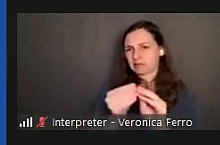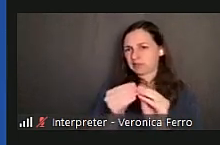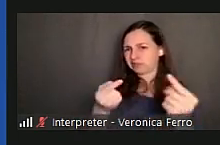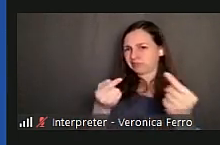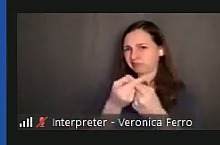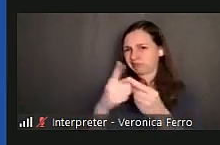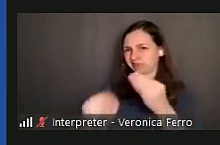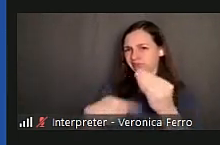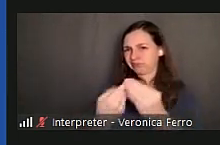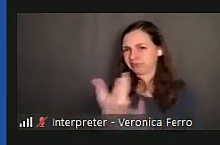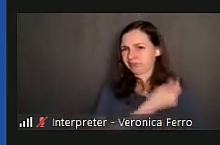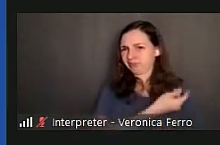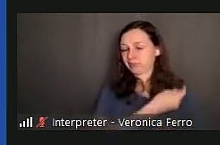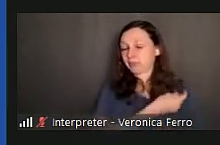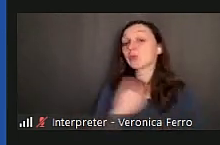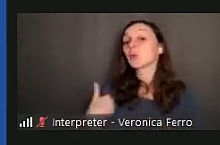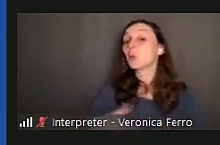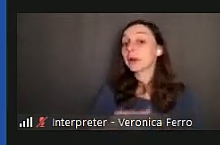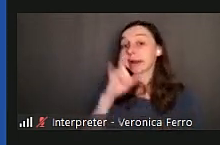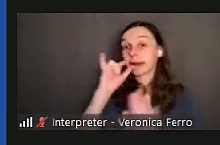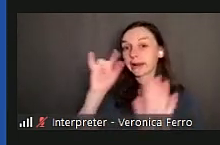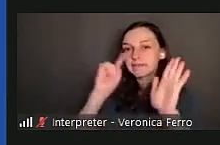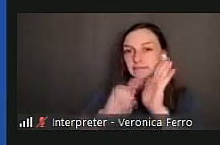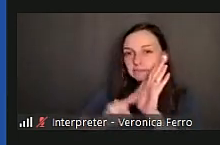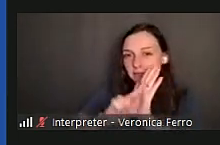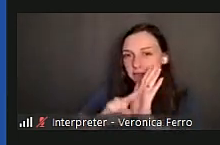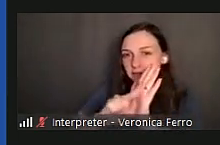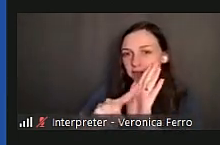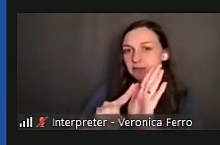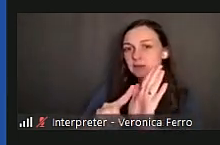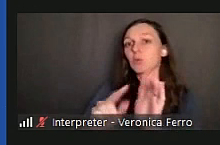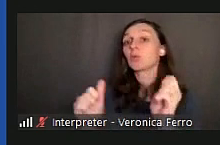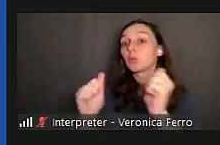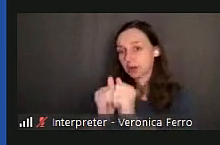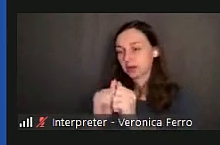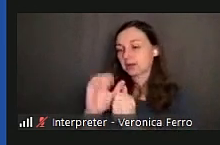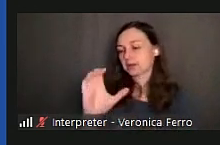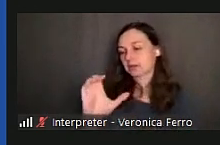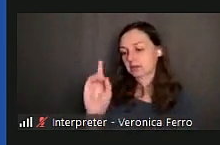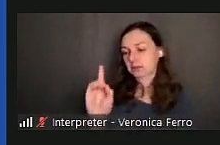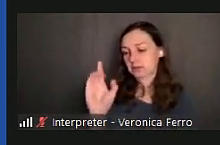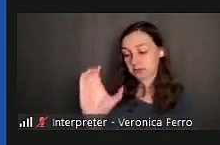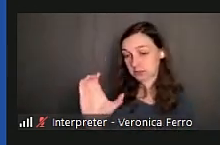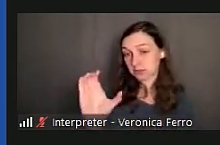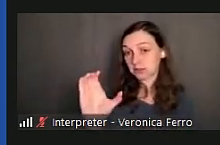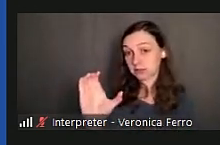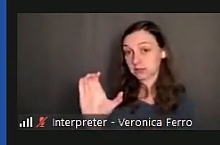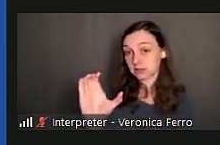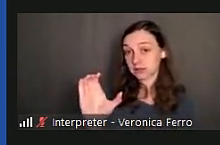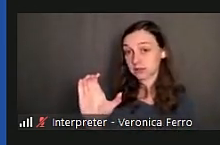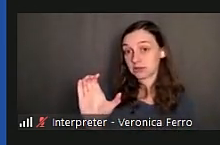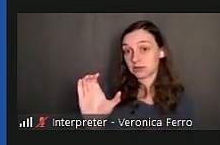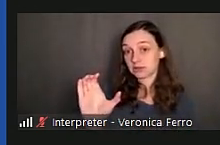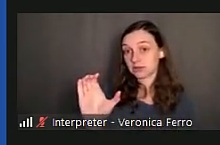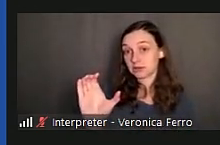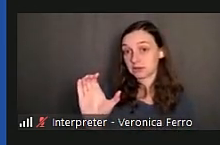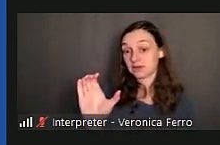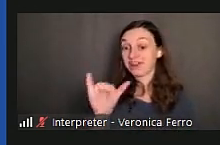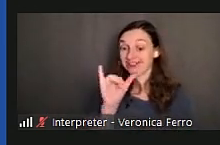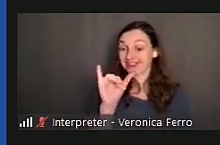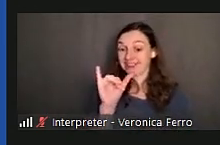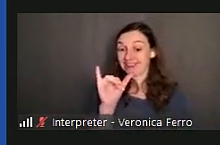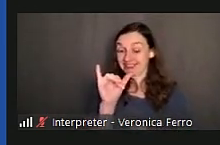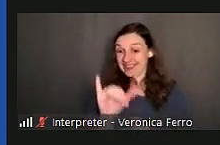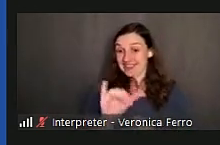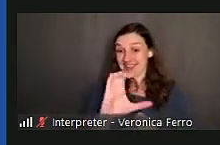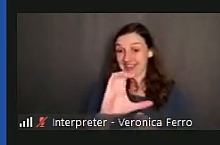an investigation into this in conjunction with CDC, and they have been officially notified as